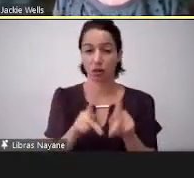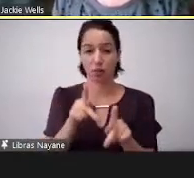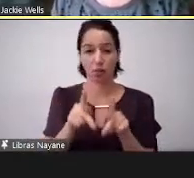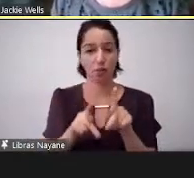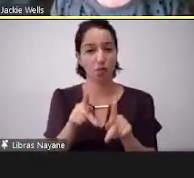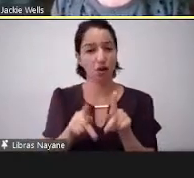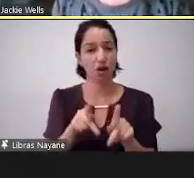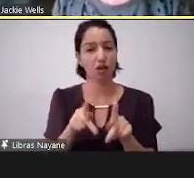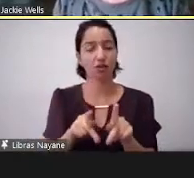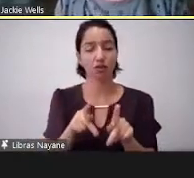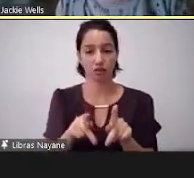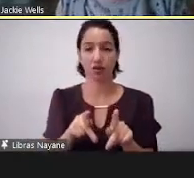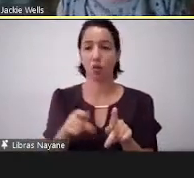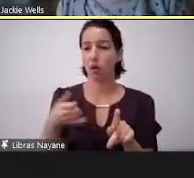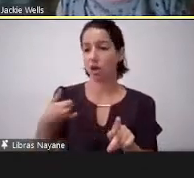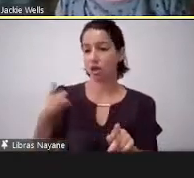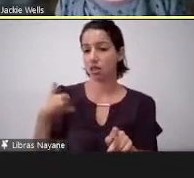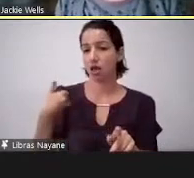significant